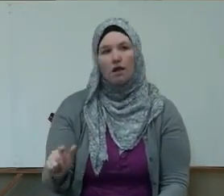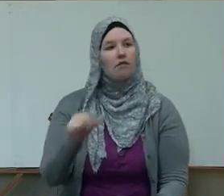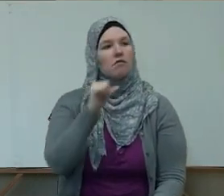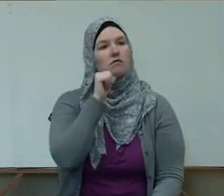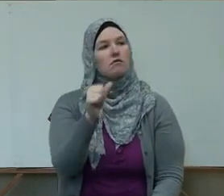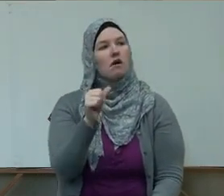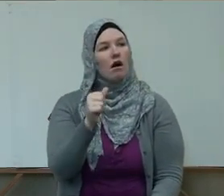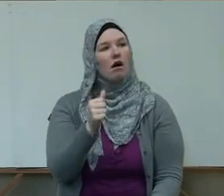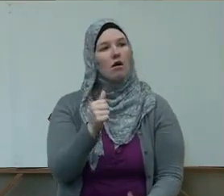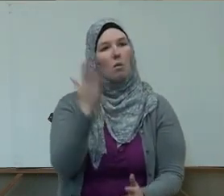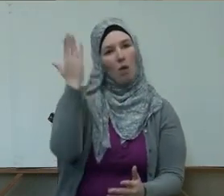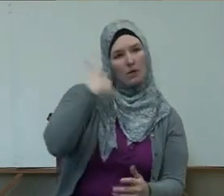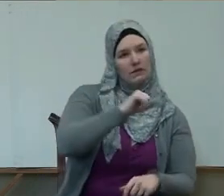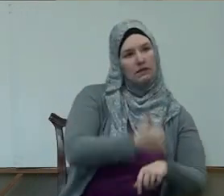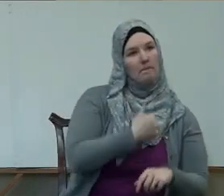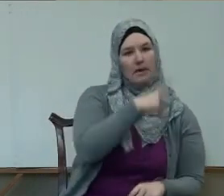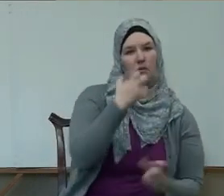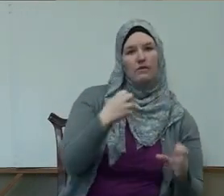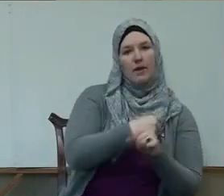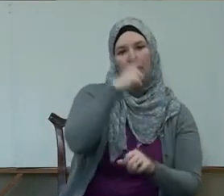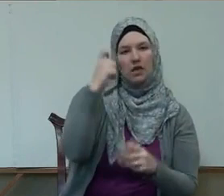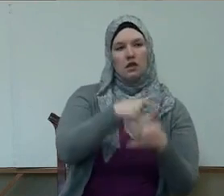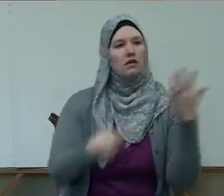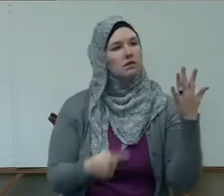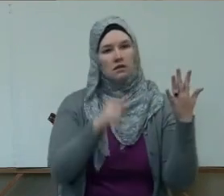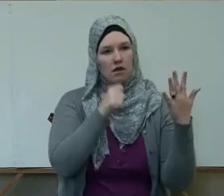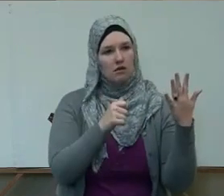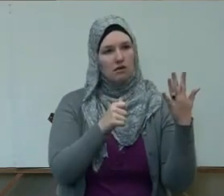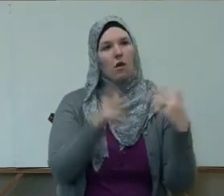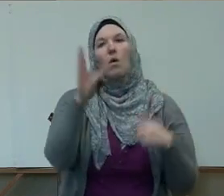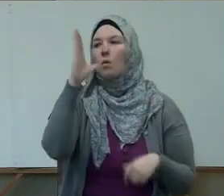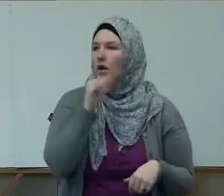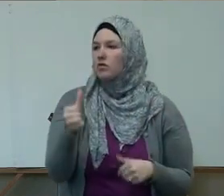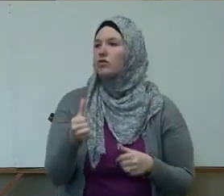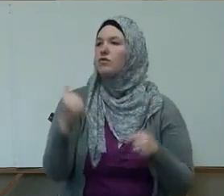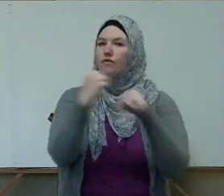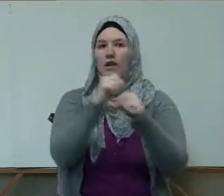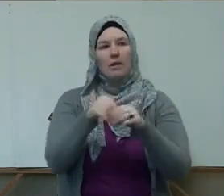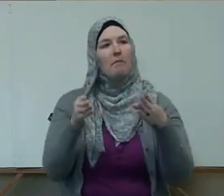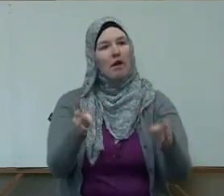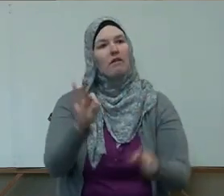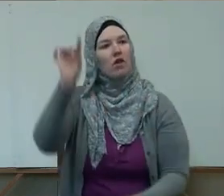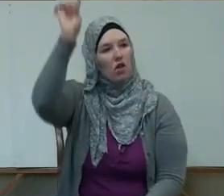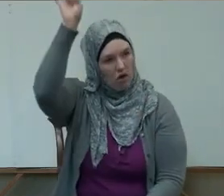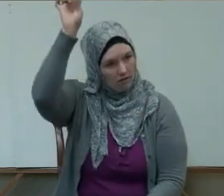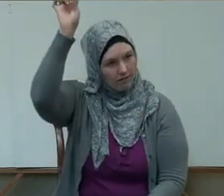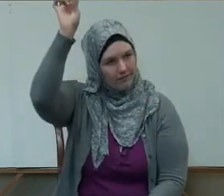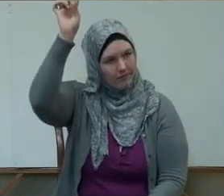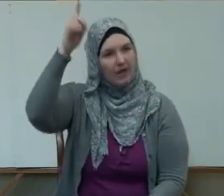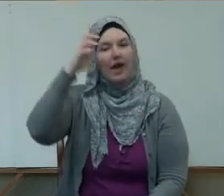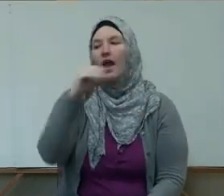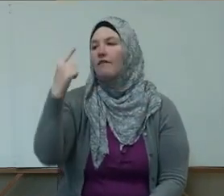set ourselves. So, and why don't you fight in the path of Allah and for the sake